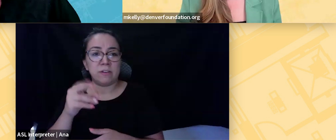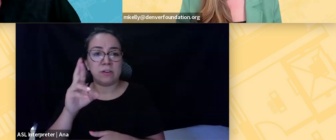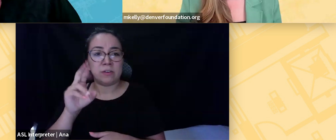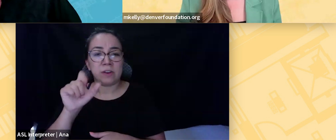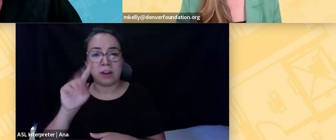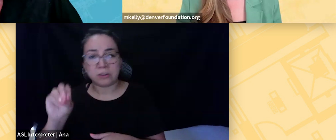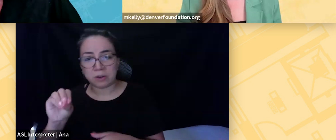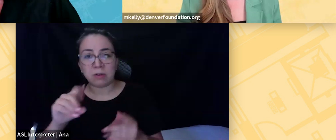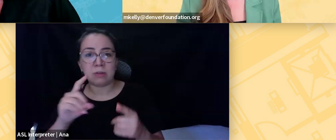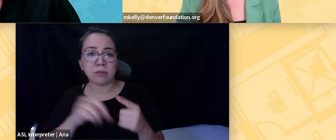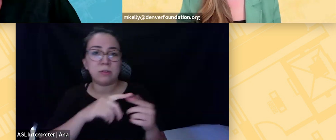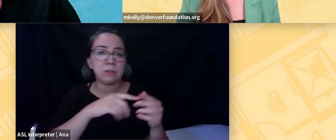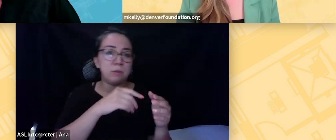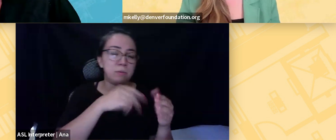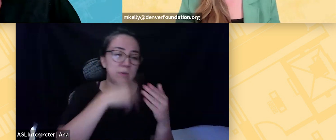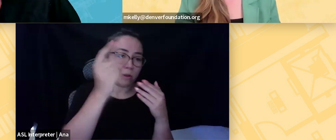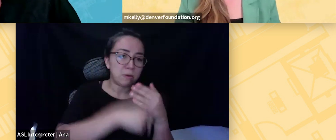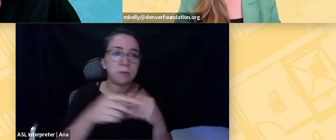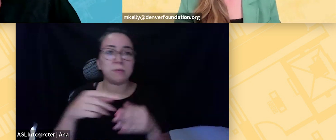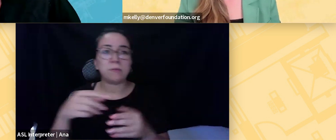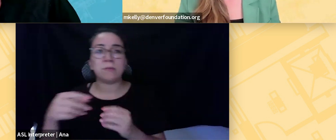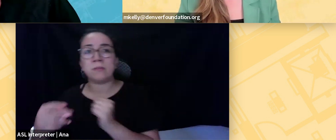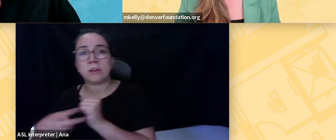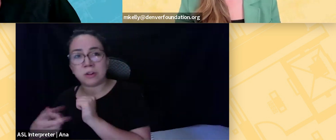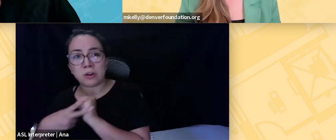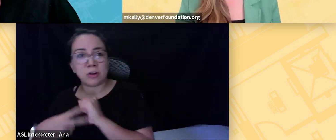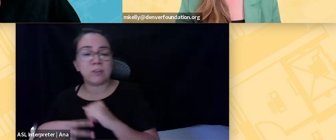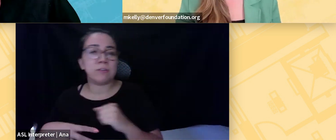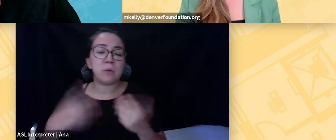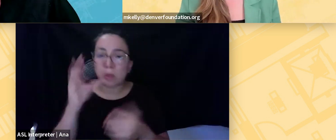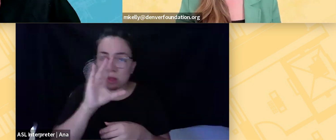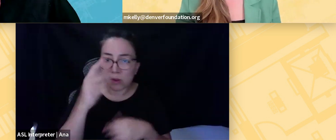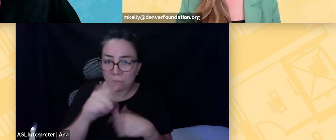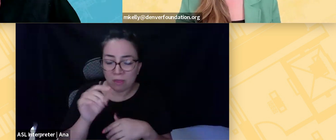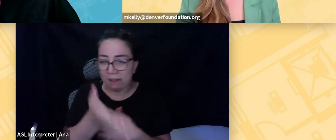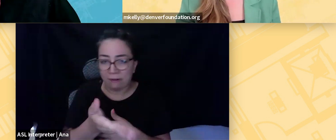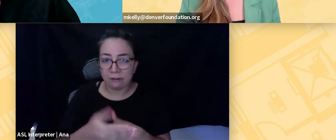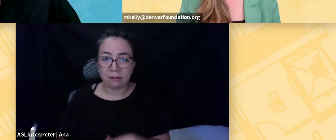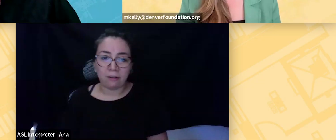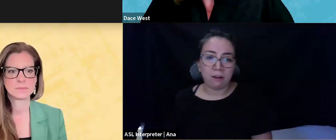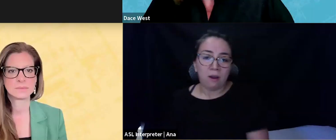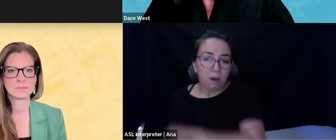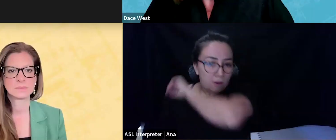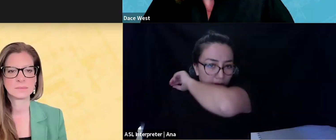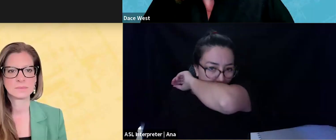to admin costs, reserves? What are we looking for there?